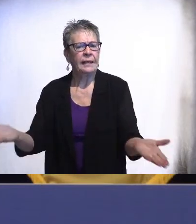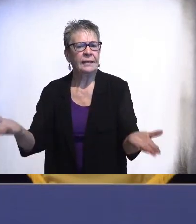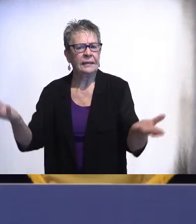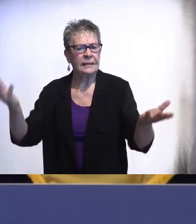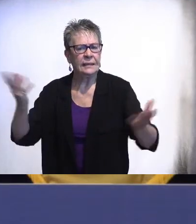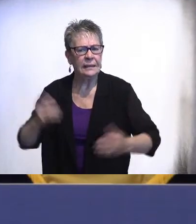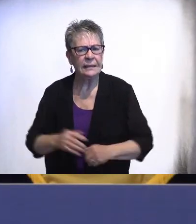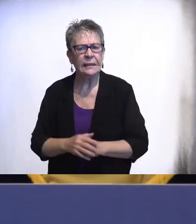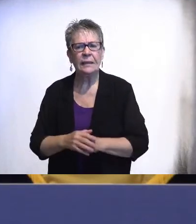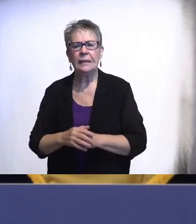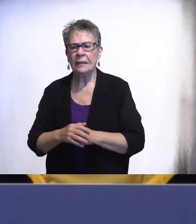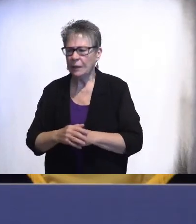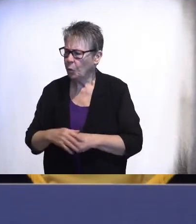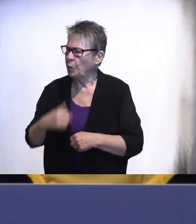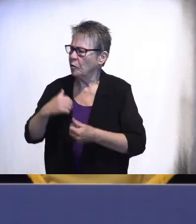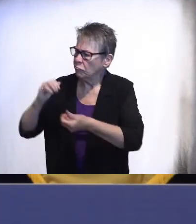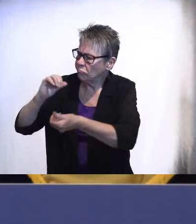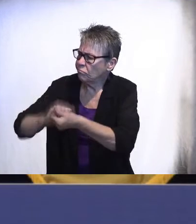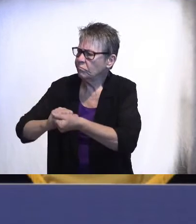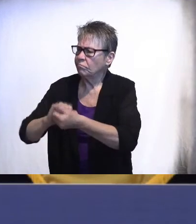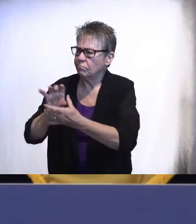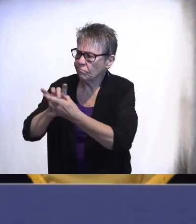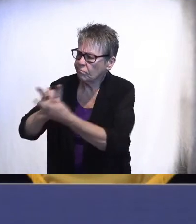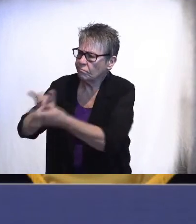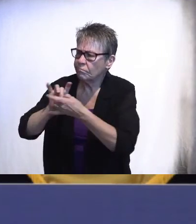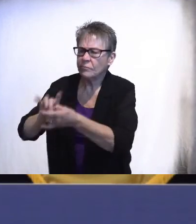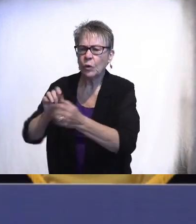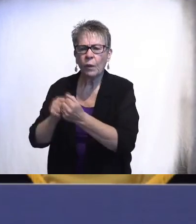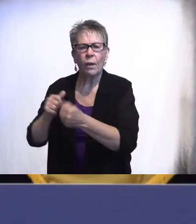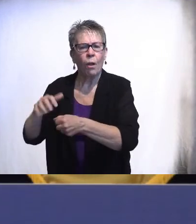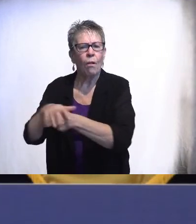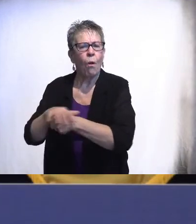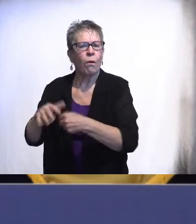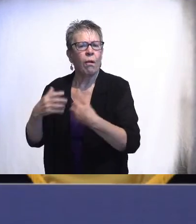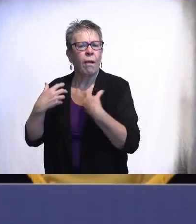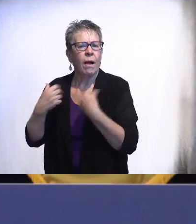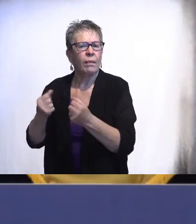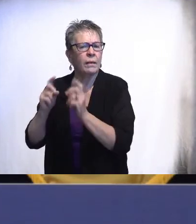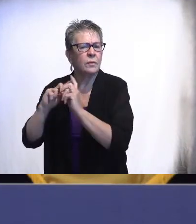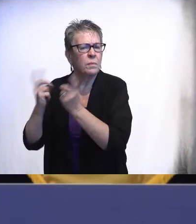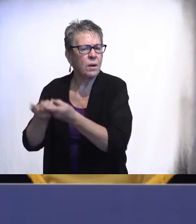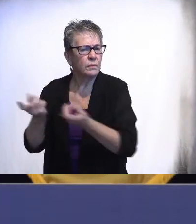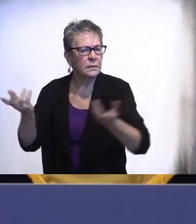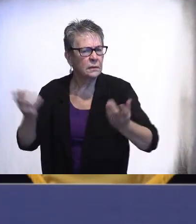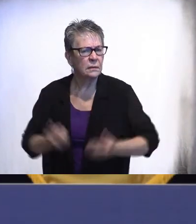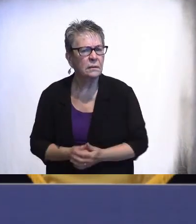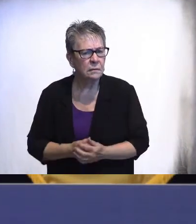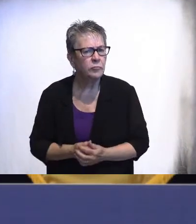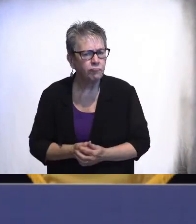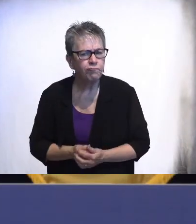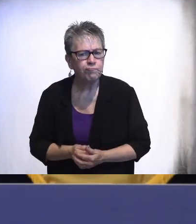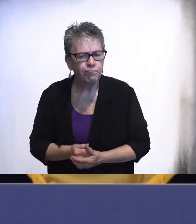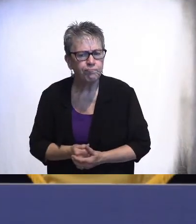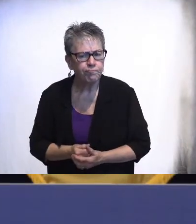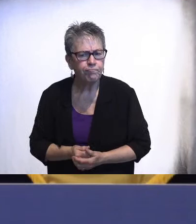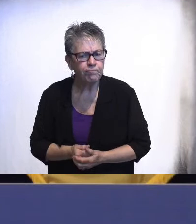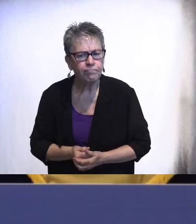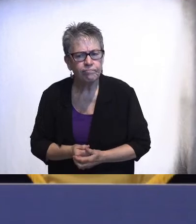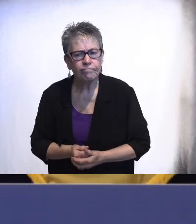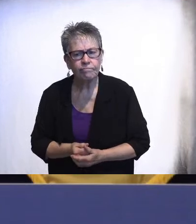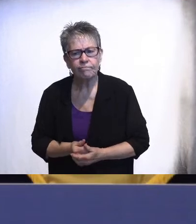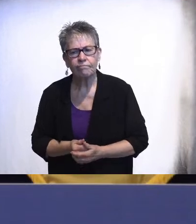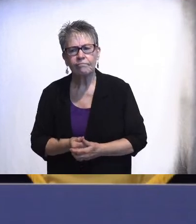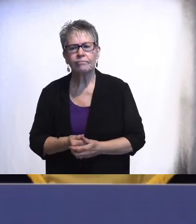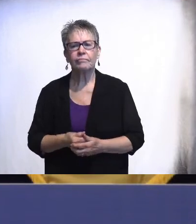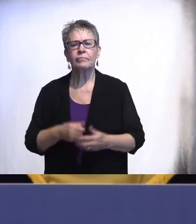authorities. And I have one more for you, too. Real quick. From our friend David Cruz, the Senate President says he supports an effort to look at the Emergency Health Powers